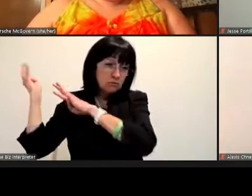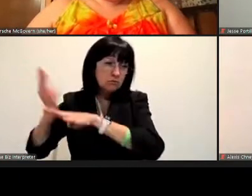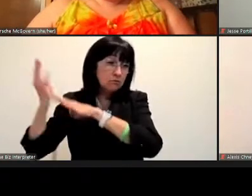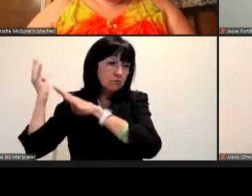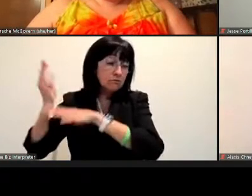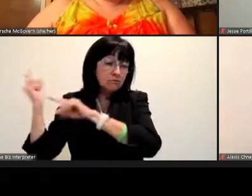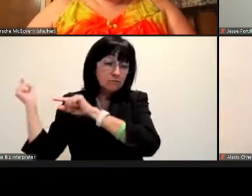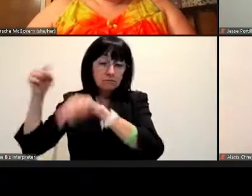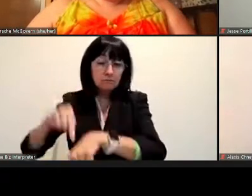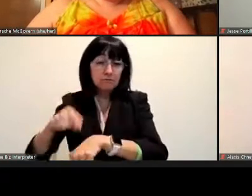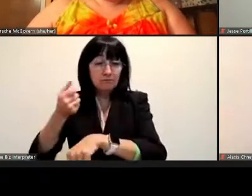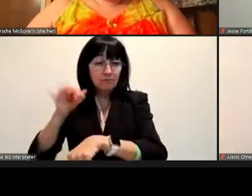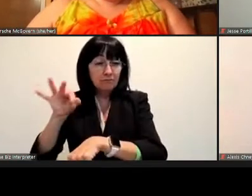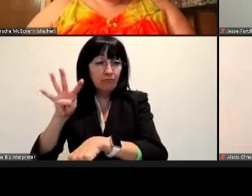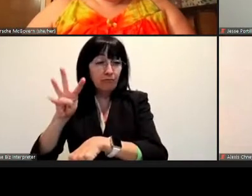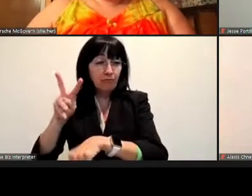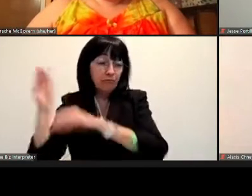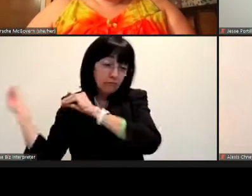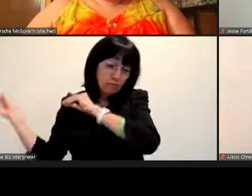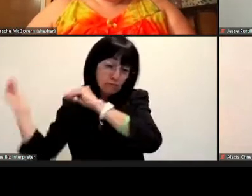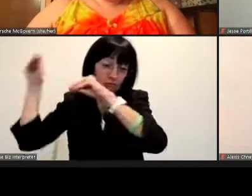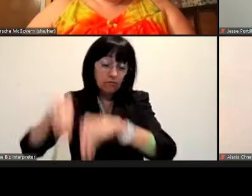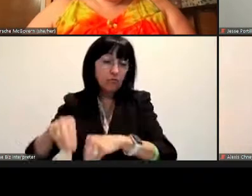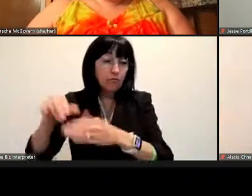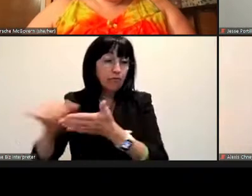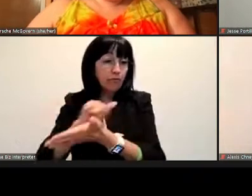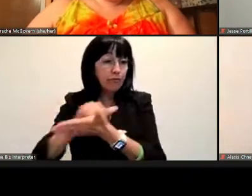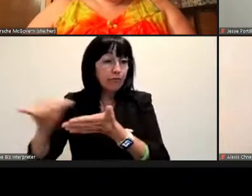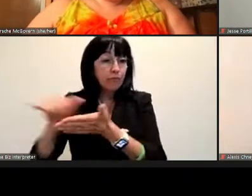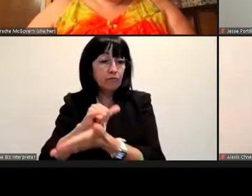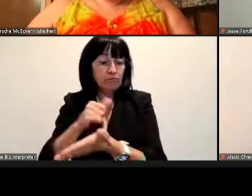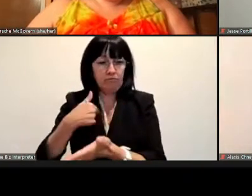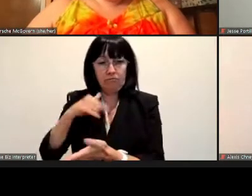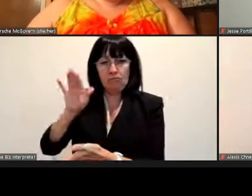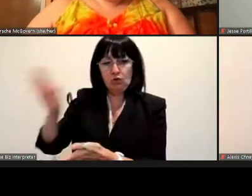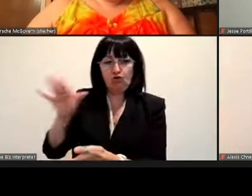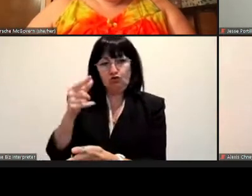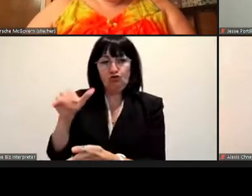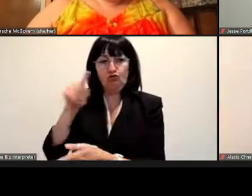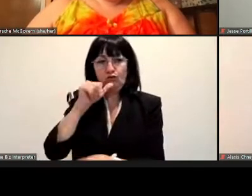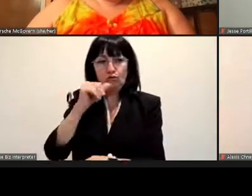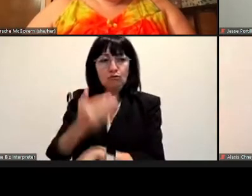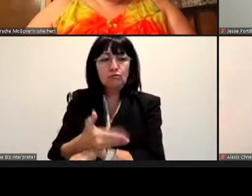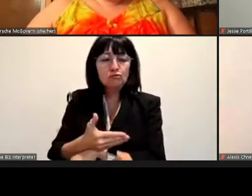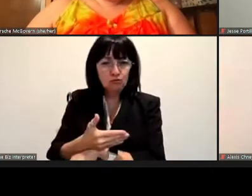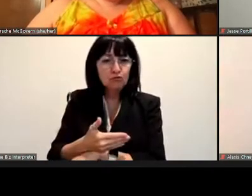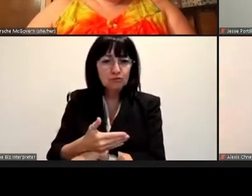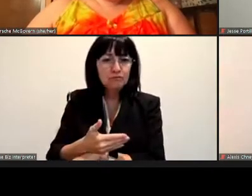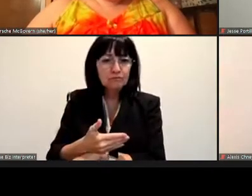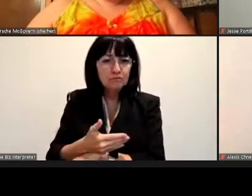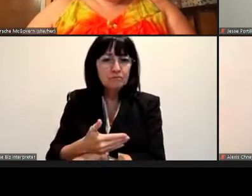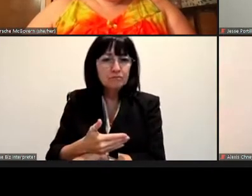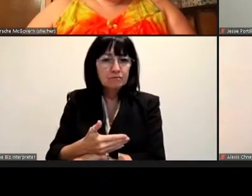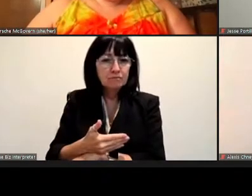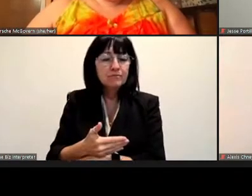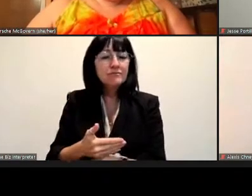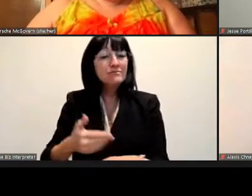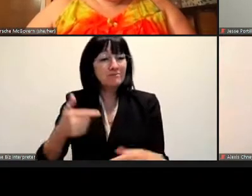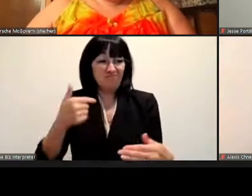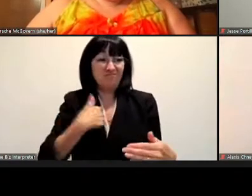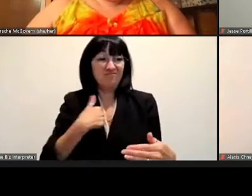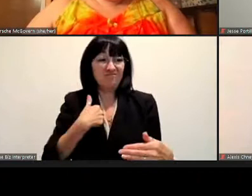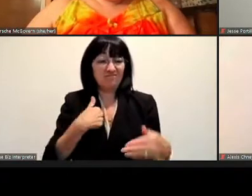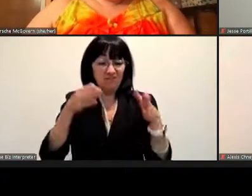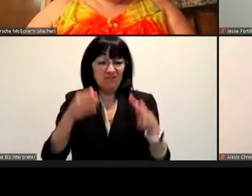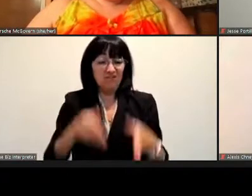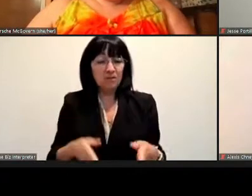1942. And that also I'm designing this as a American who consumed that content